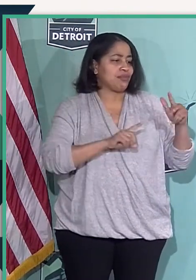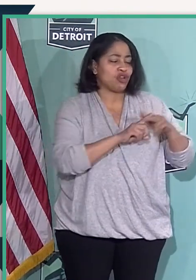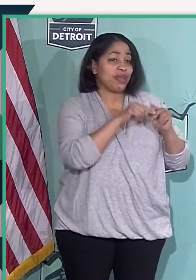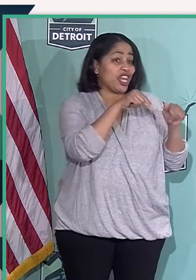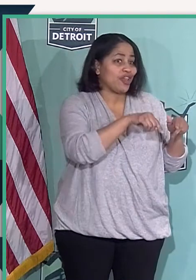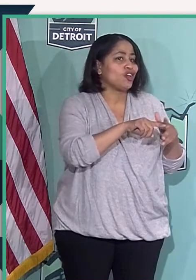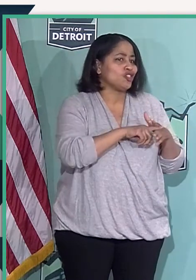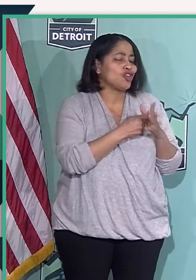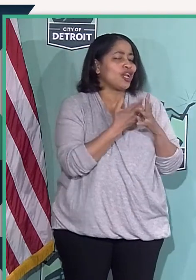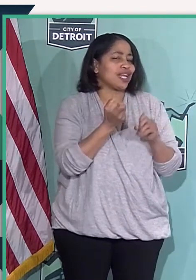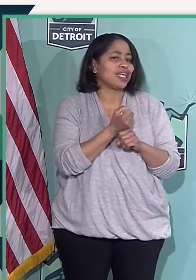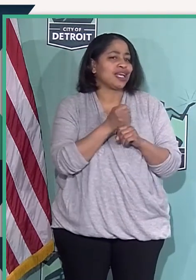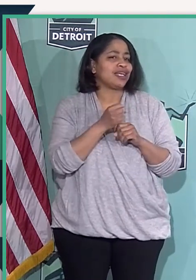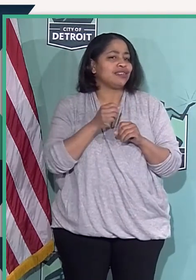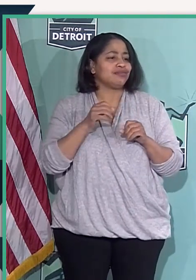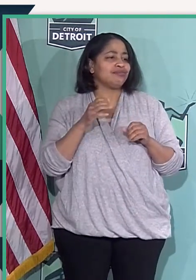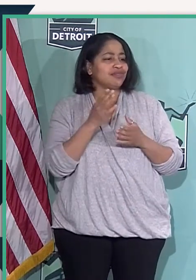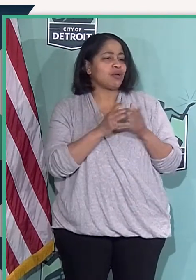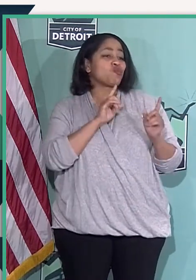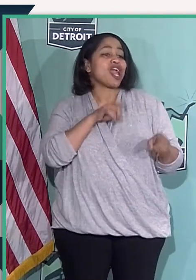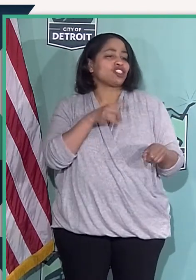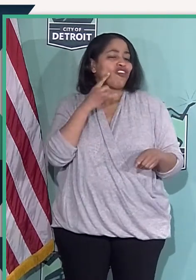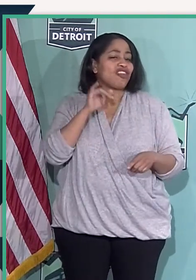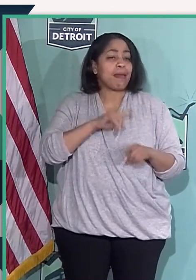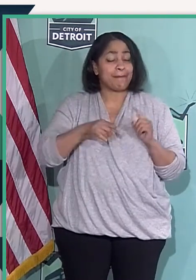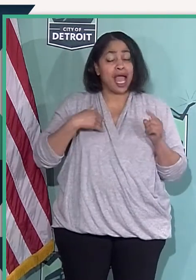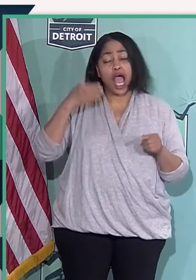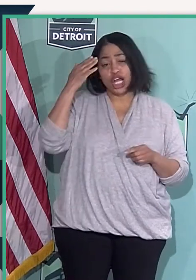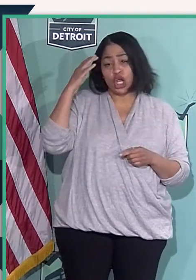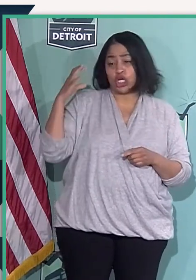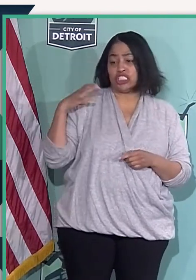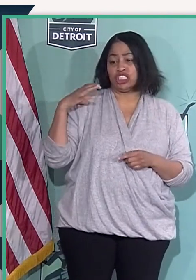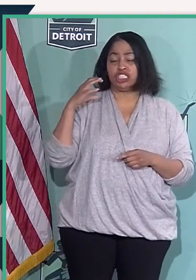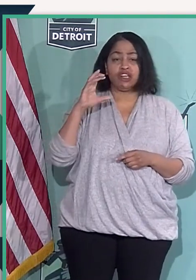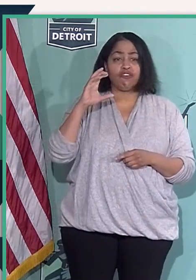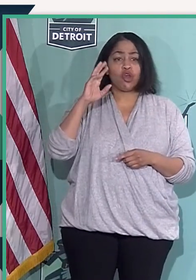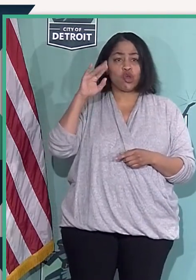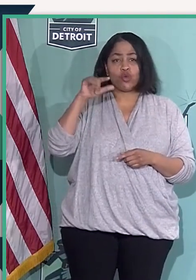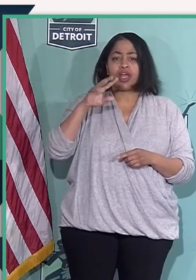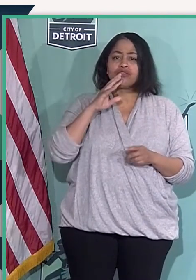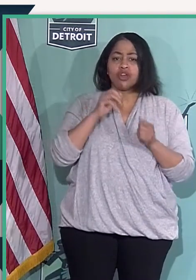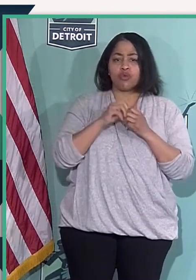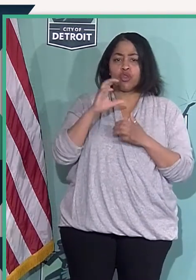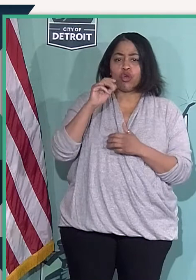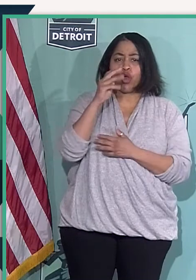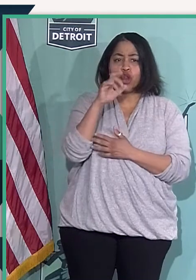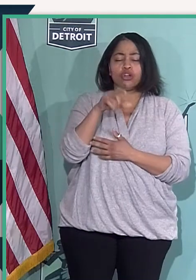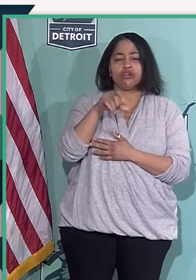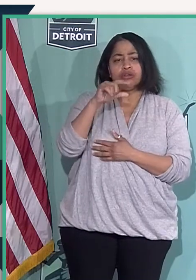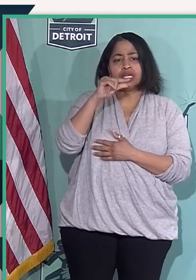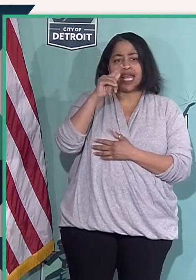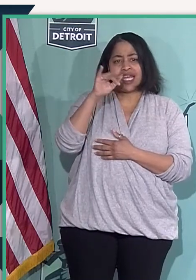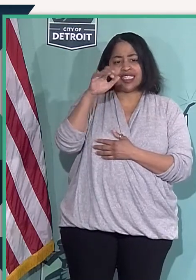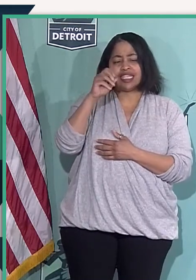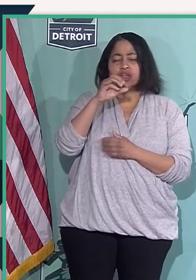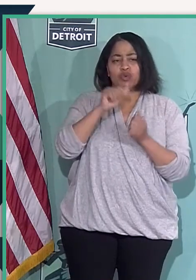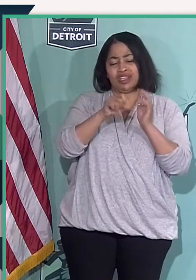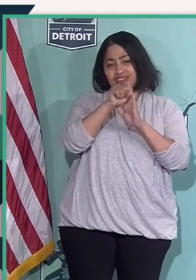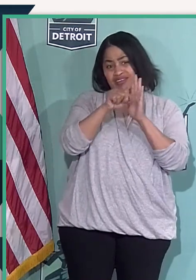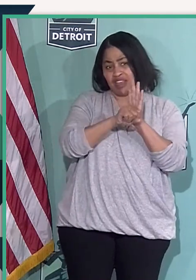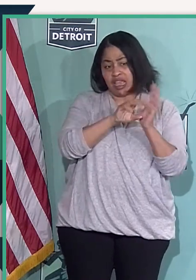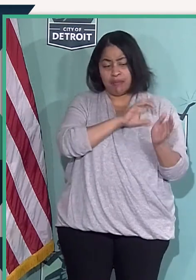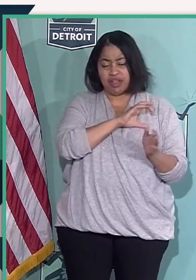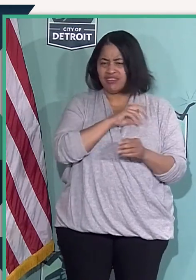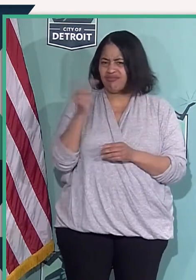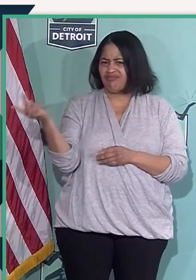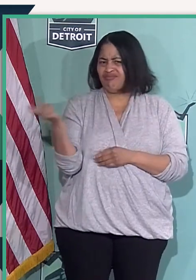you start to get a reaction. But I know Chief Craig has talked to Colonel Gasper at the state police. The Detroit police and the state police have a